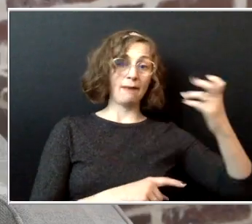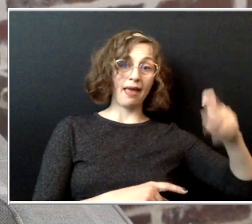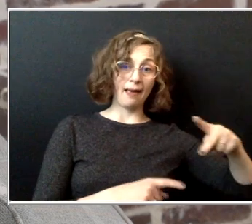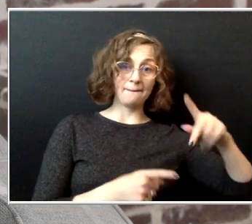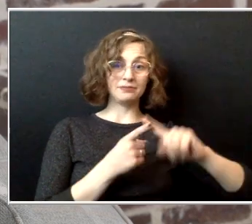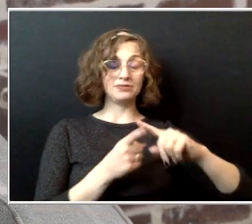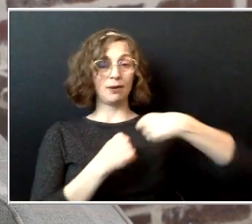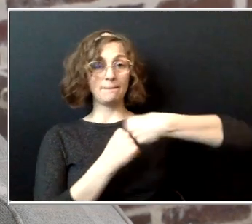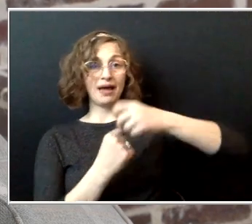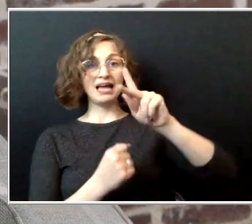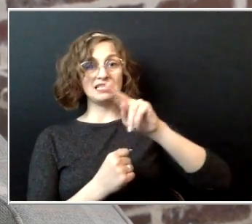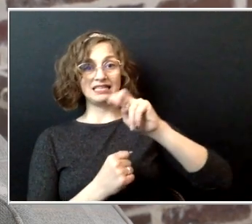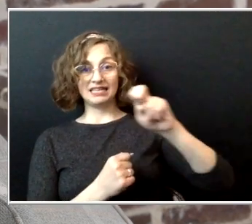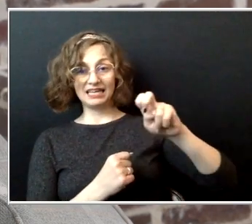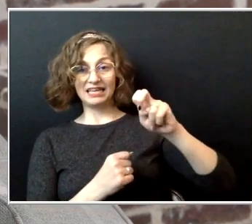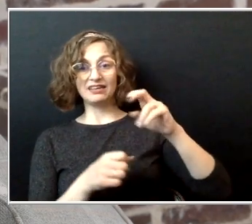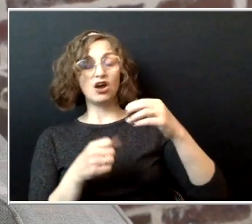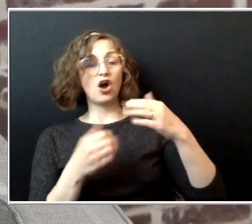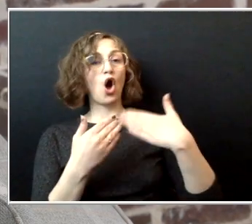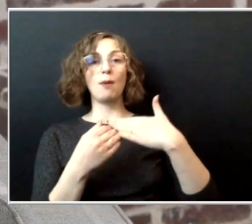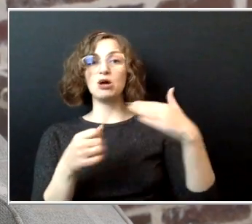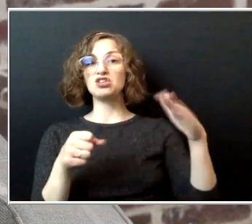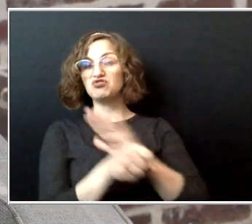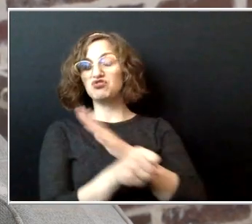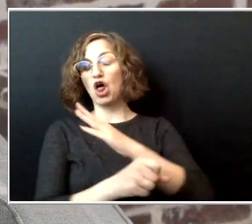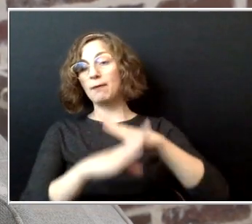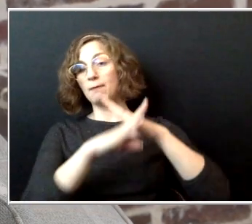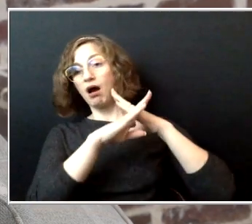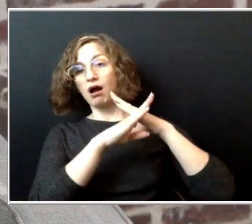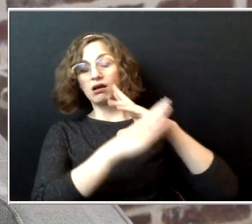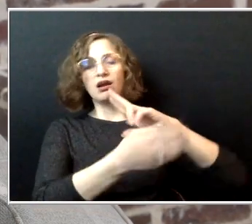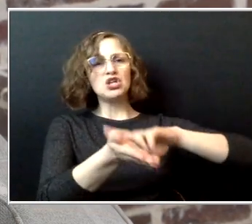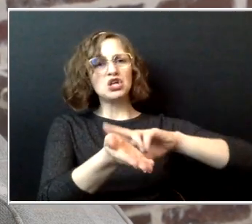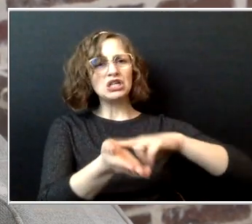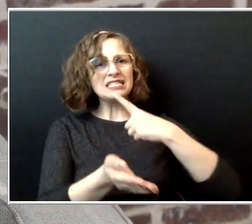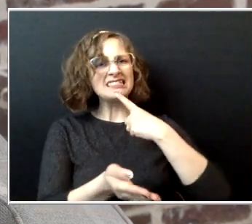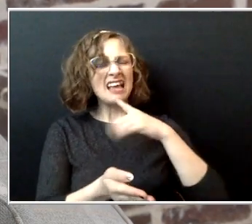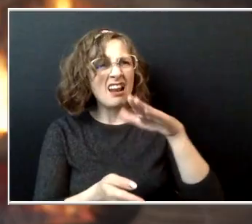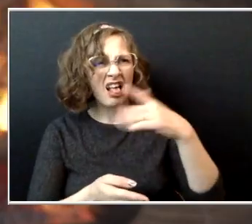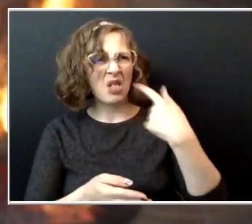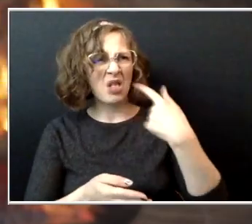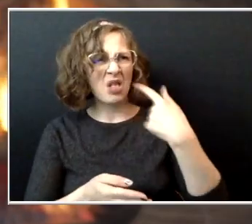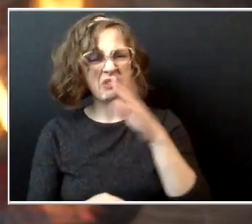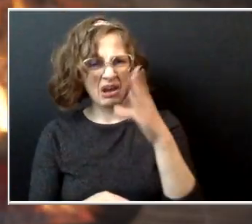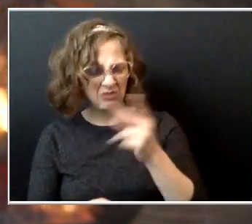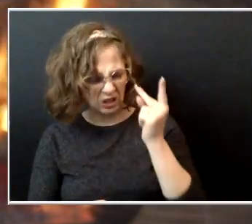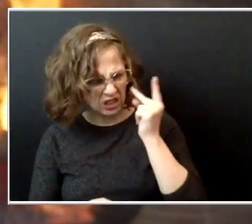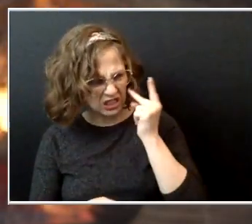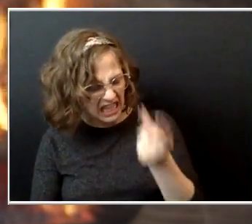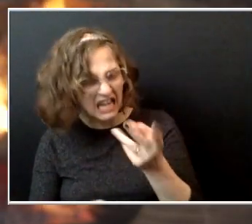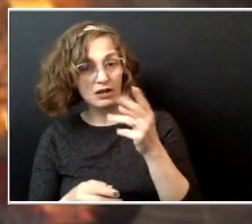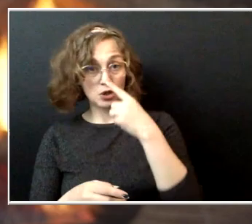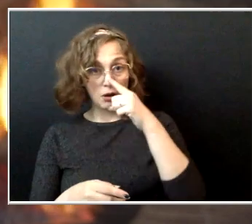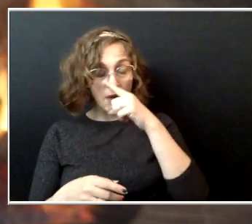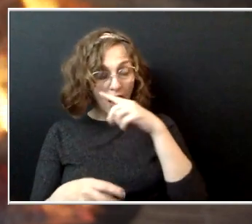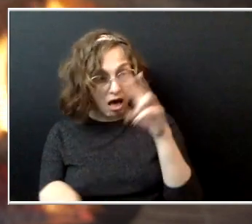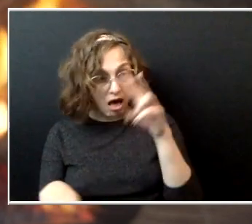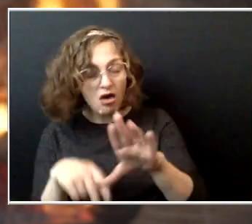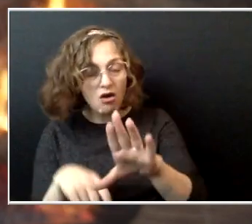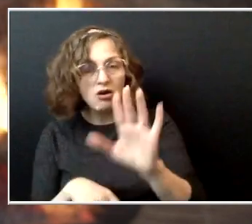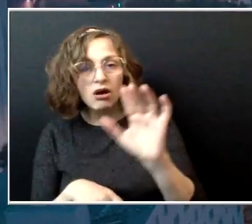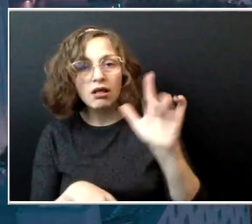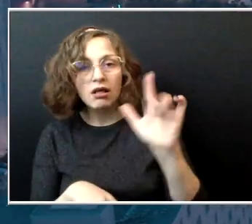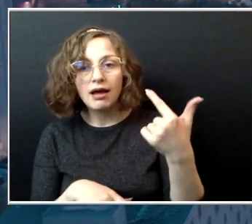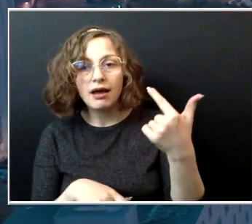hospital for 30 years saying, we've never seen anything like this. Can we look at your leg? Can we see what it looks like? And of course, at that point, panic